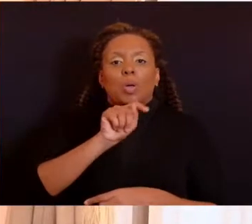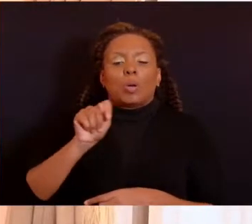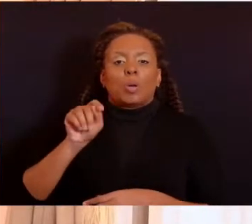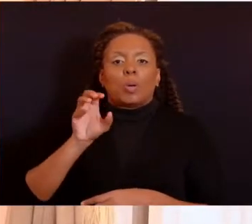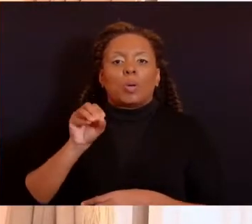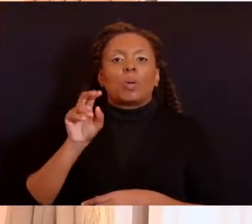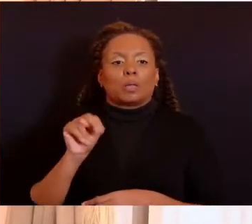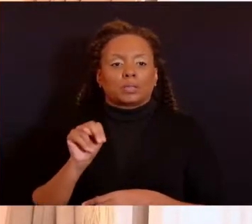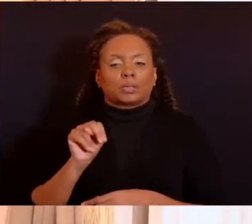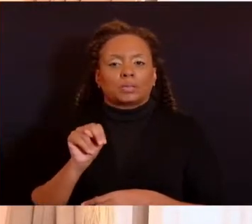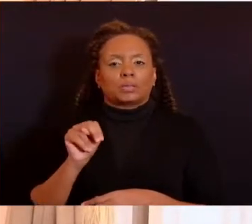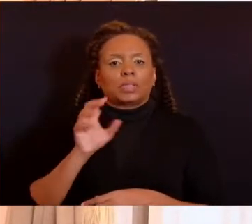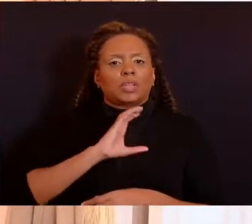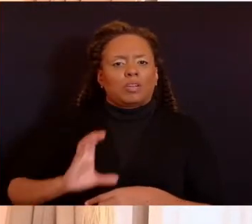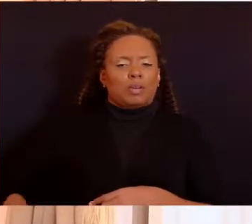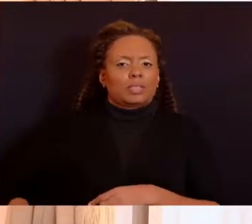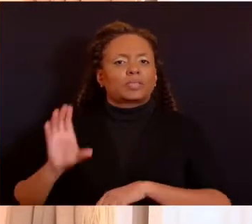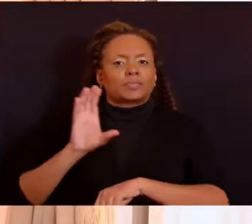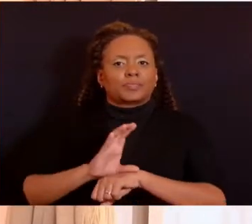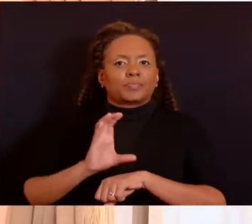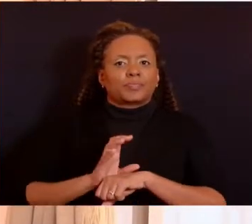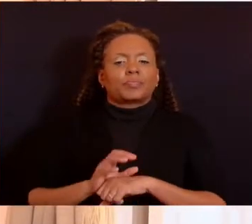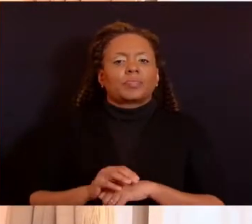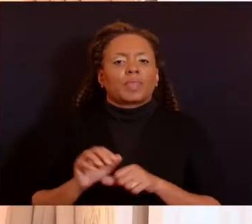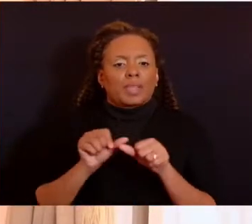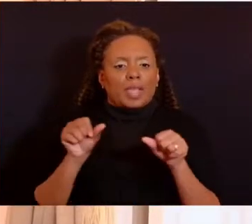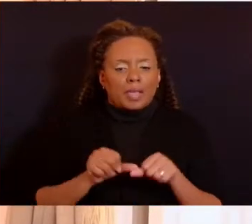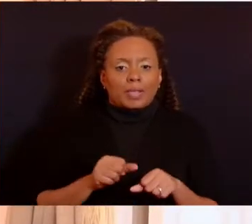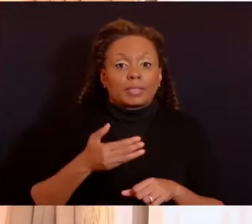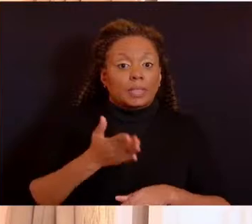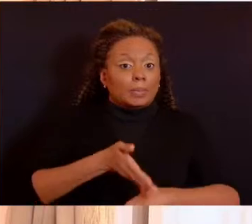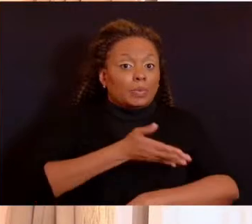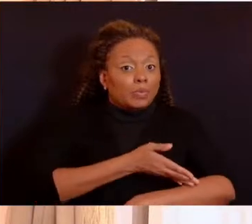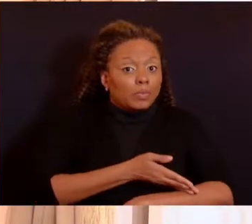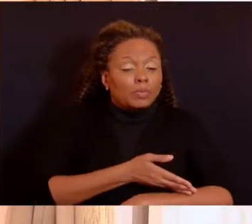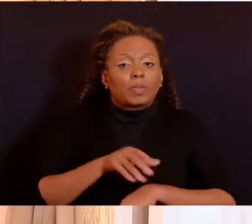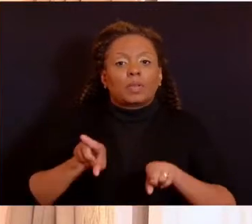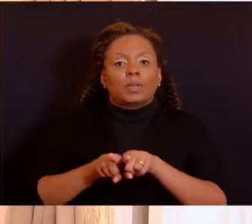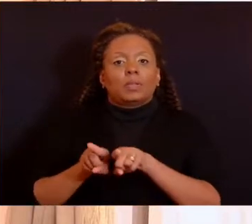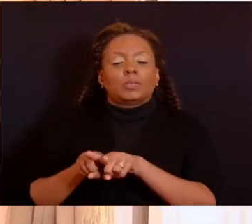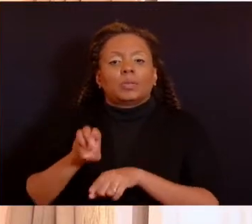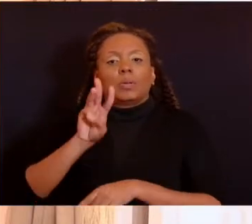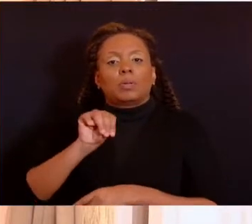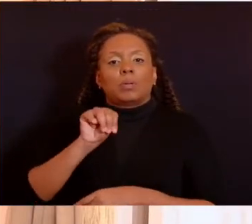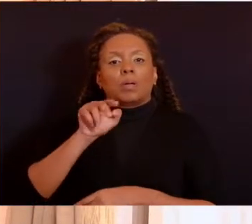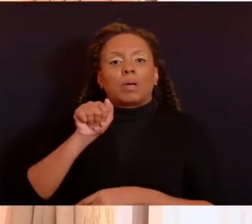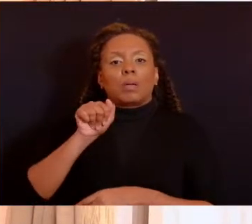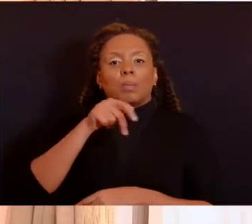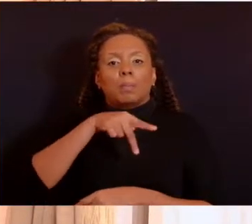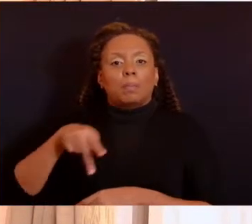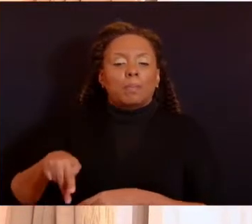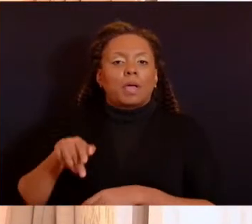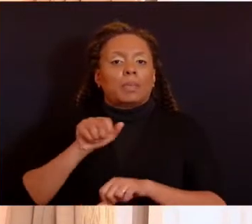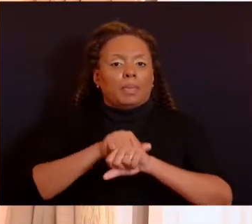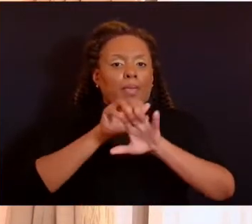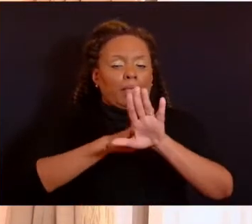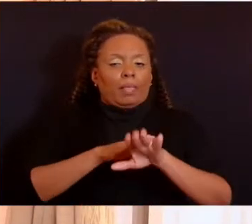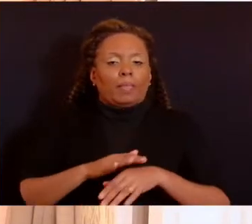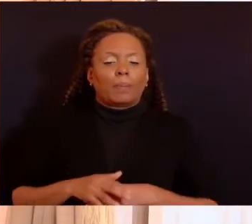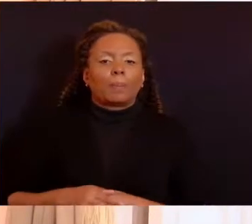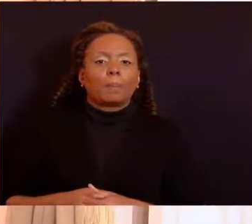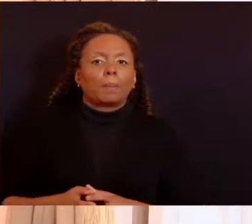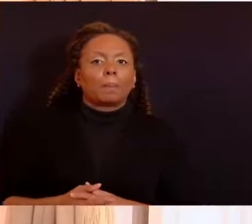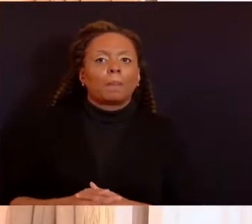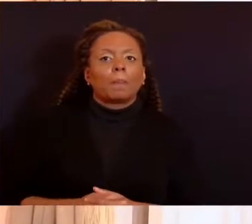that the retention pond there seemed to have been working, and in Map Hill in St. Michael. My friends,